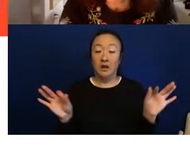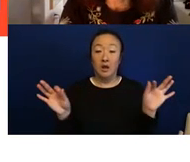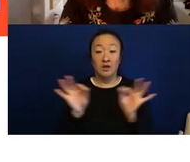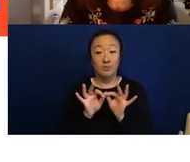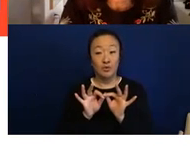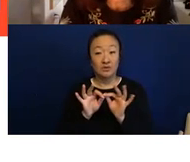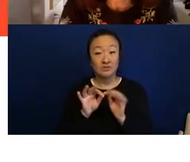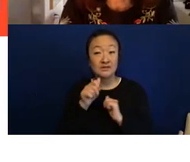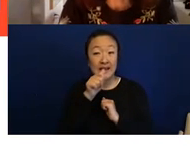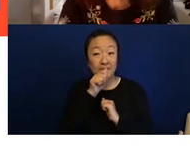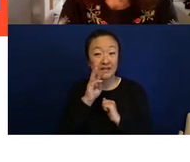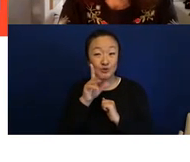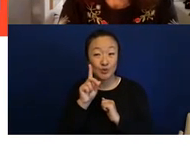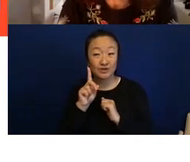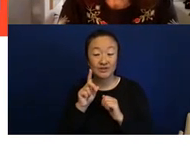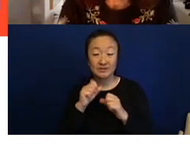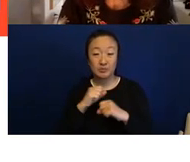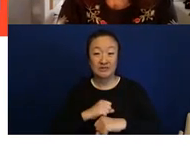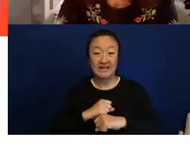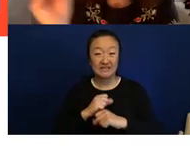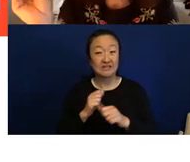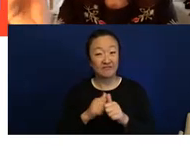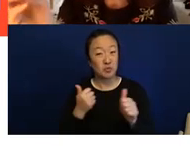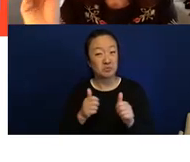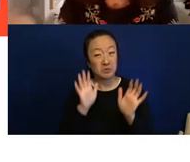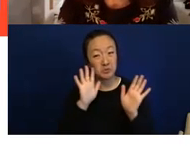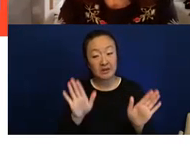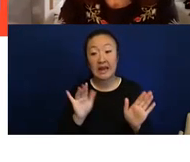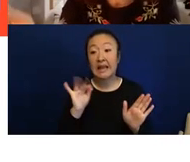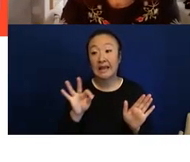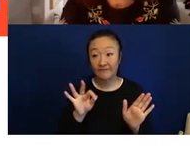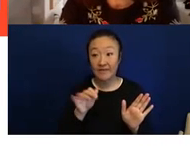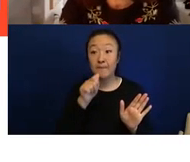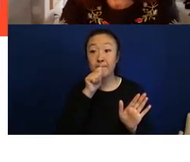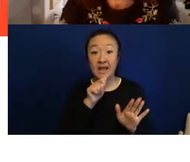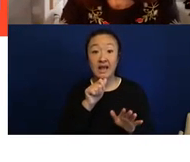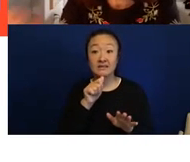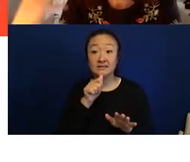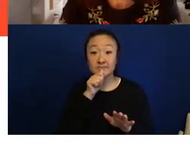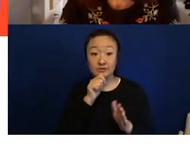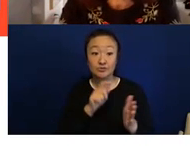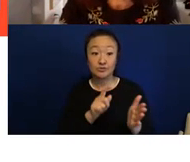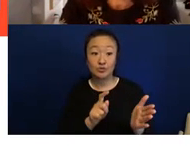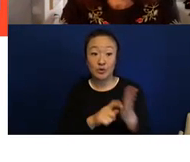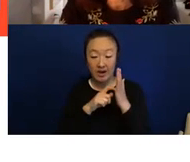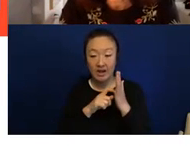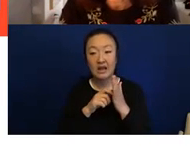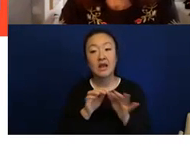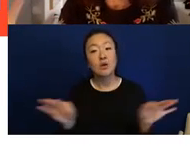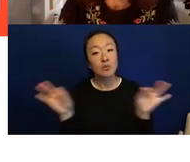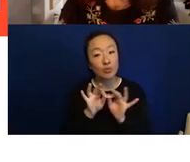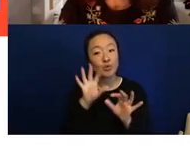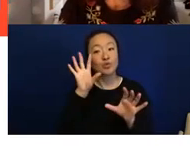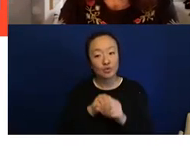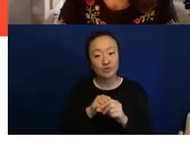your samples, that's great. If you cannot, be sure to include a passcode. We want